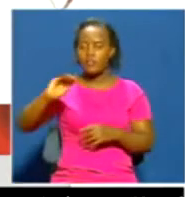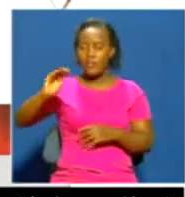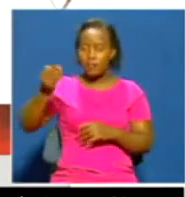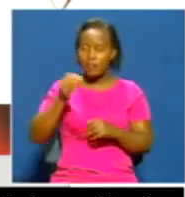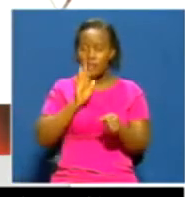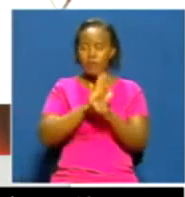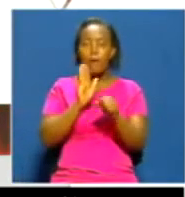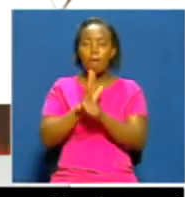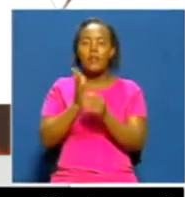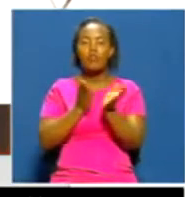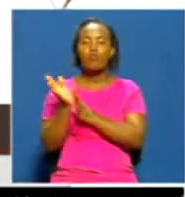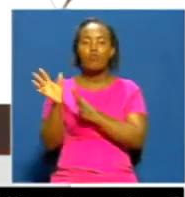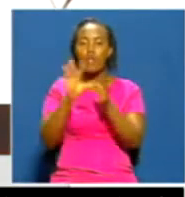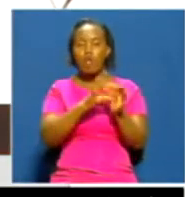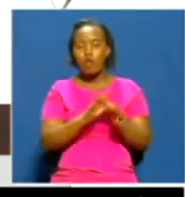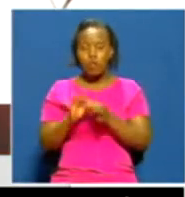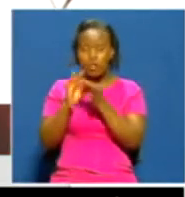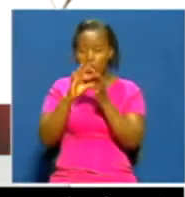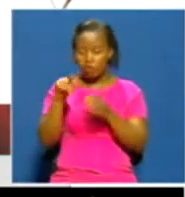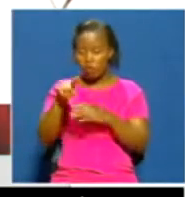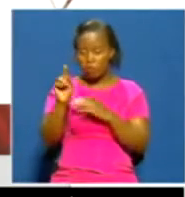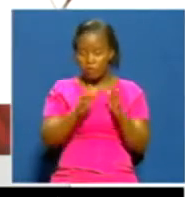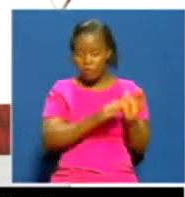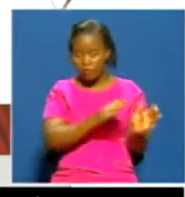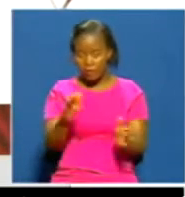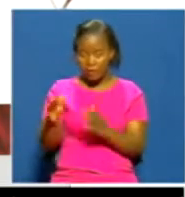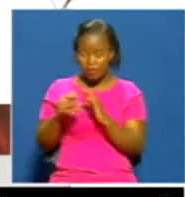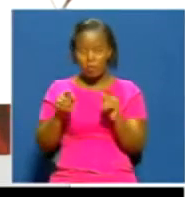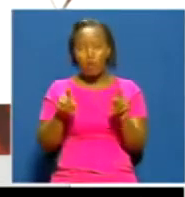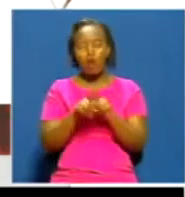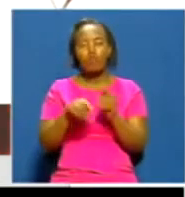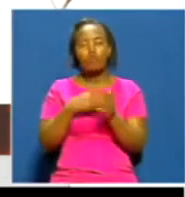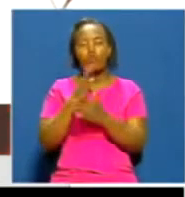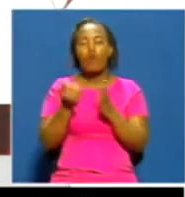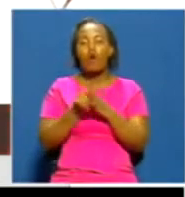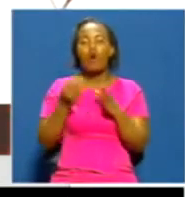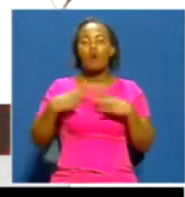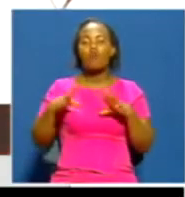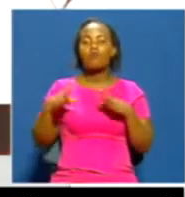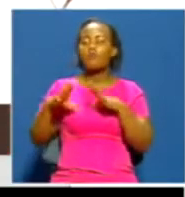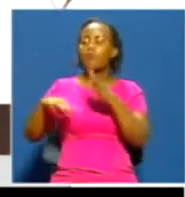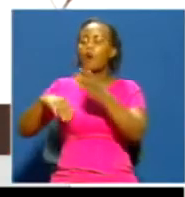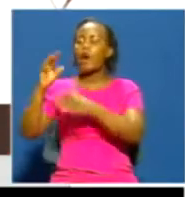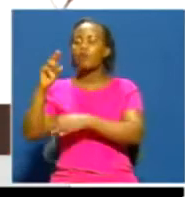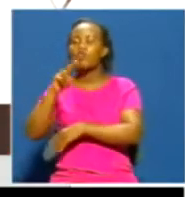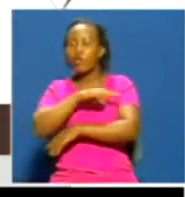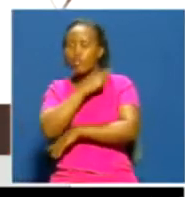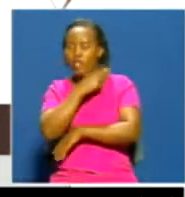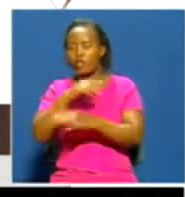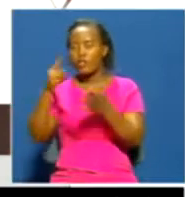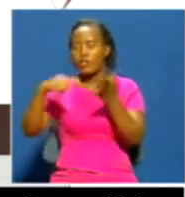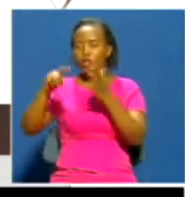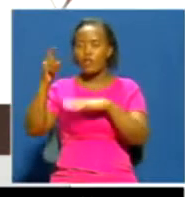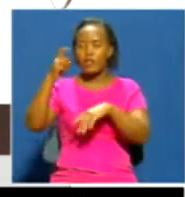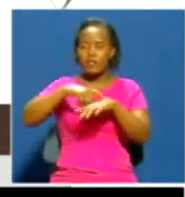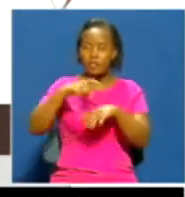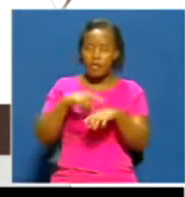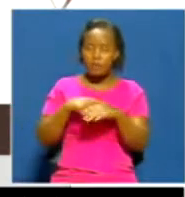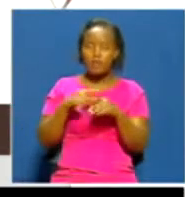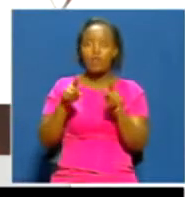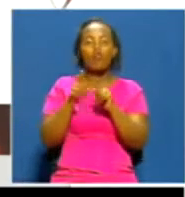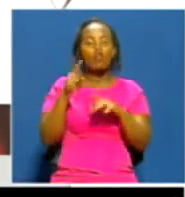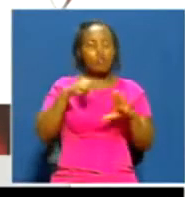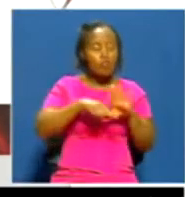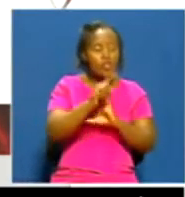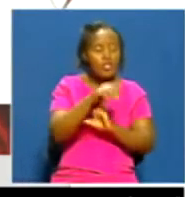will be a very key facet of this event, and making sure that the athletes leave the hotels on time, get to Kasarani where they're coming for the event,